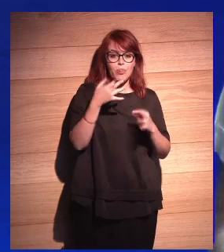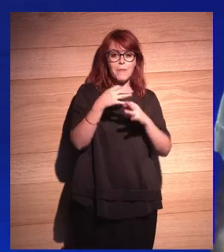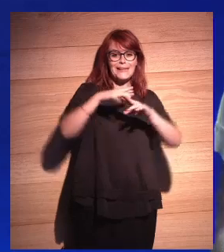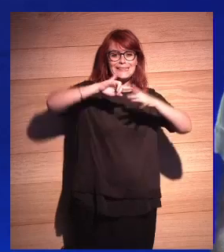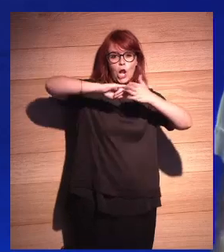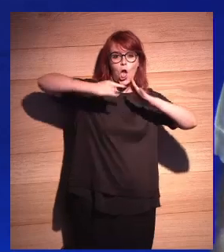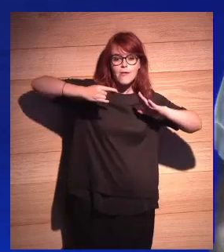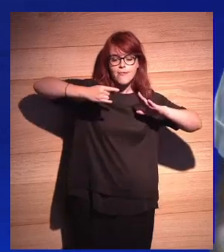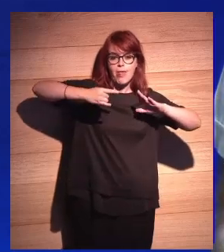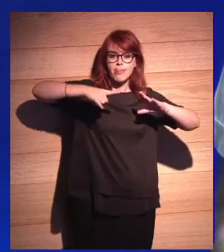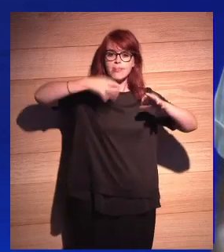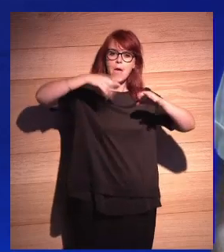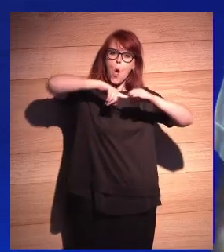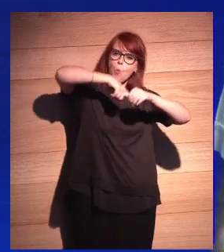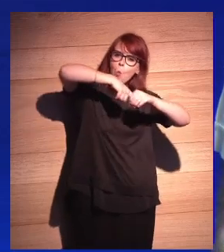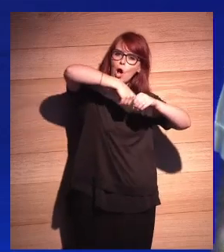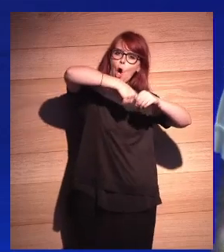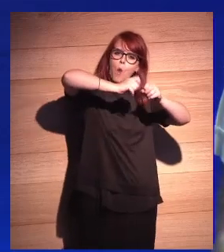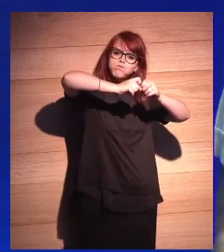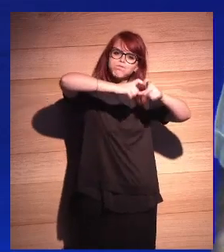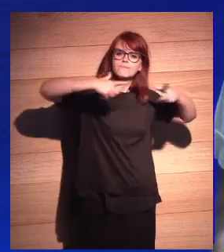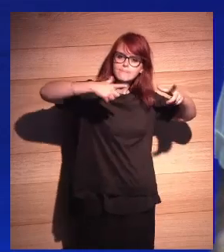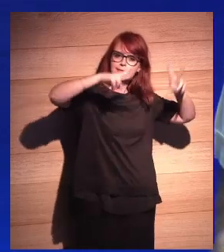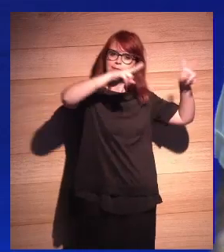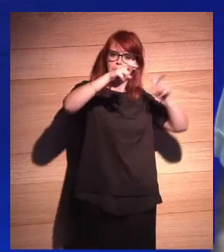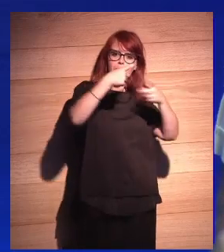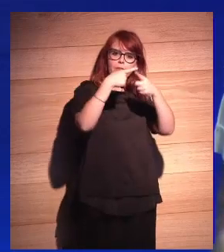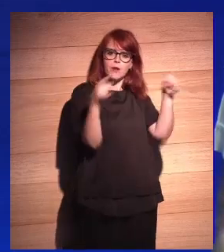need to really find